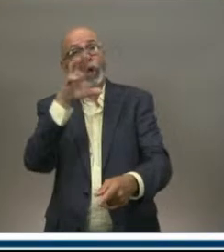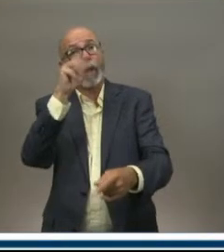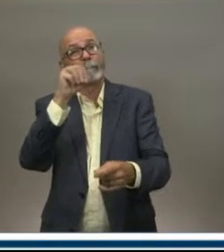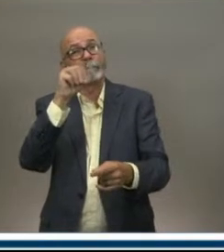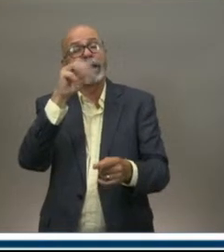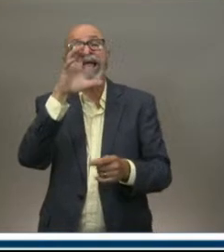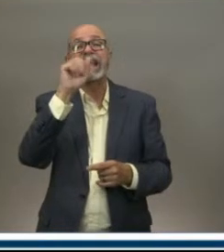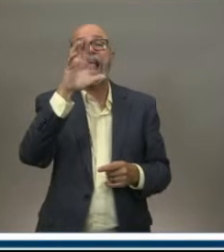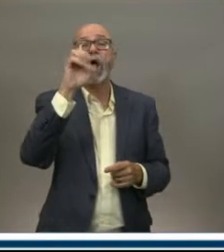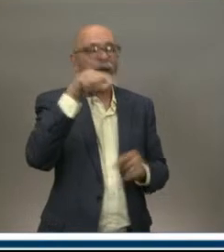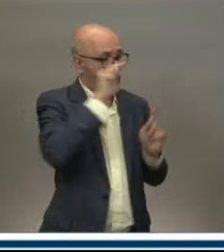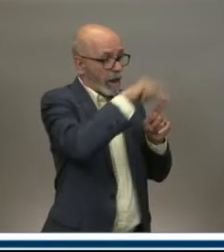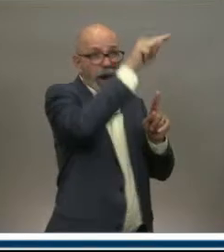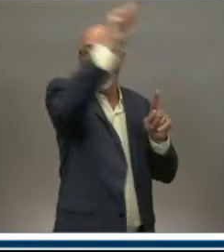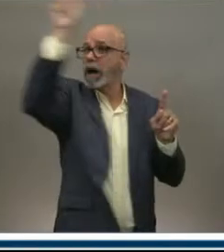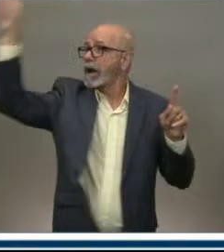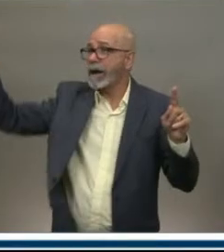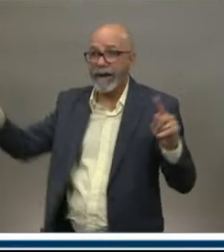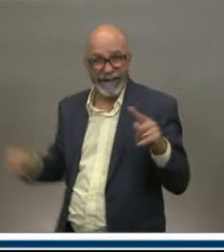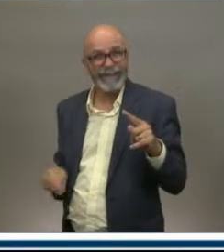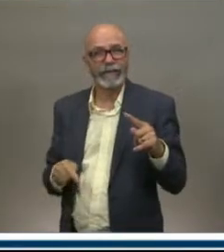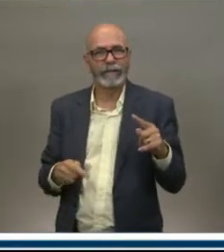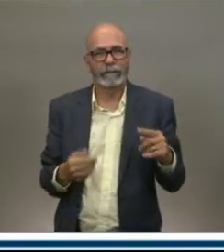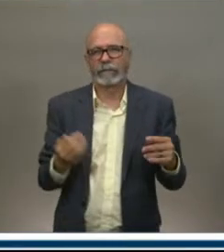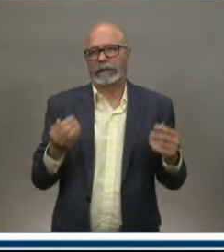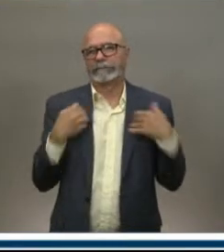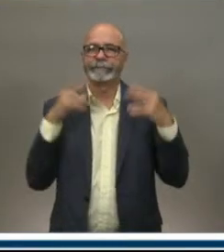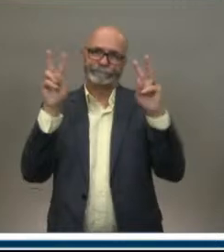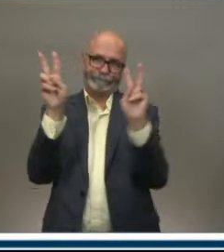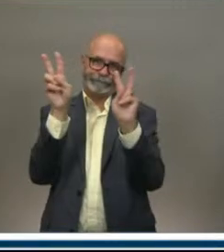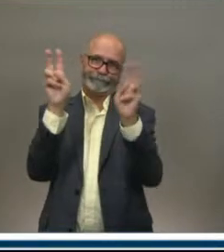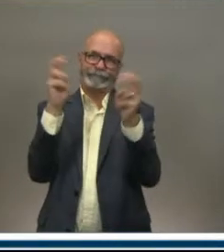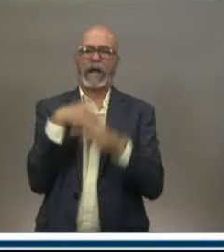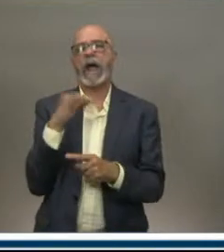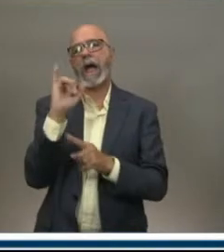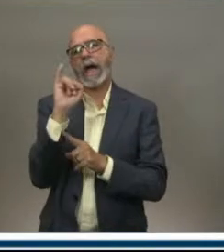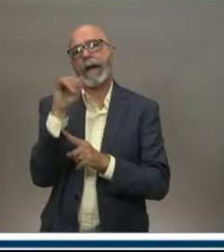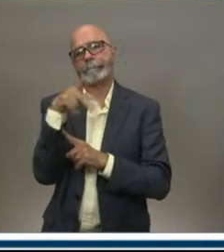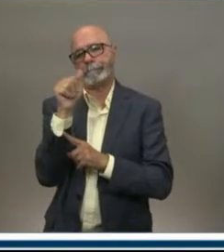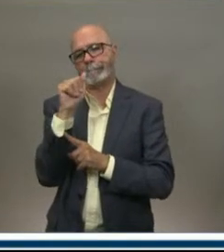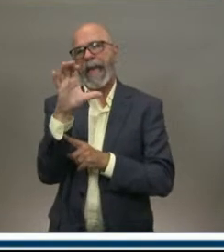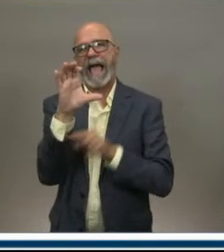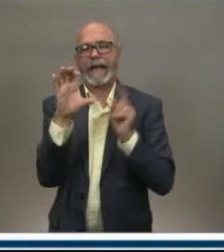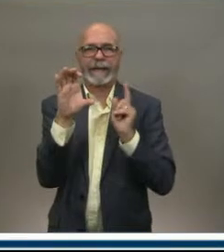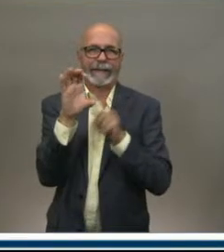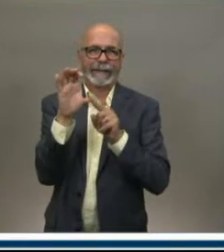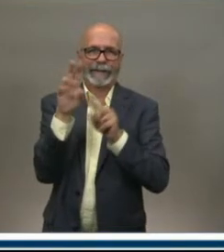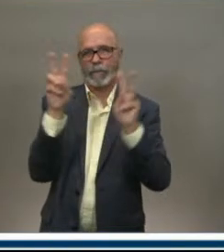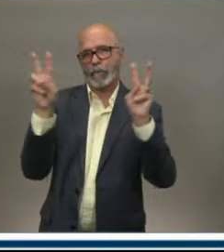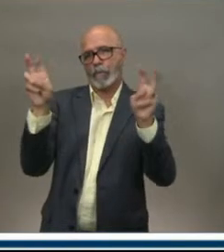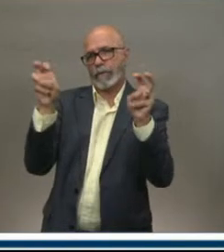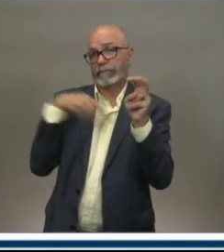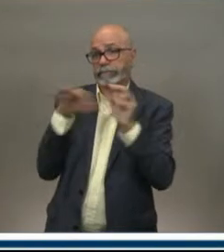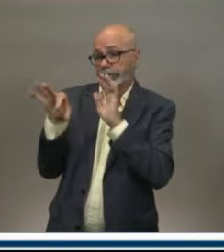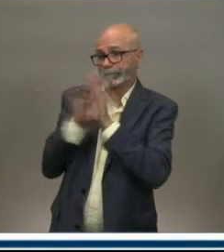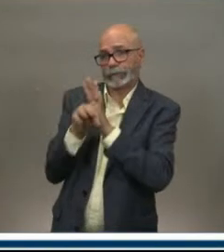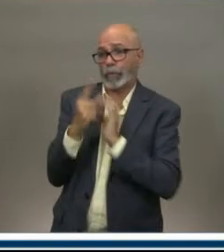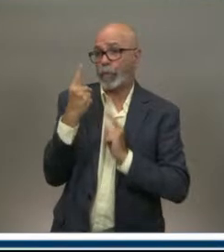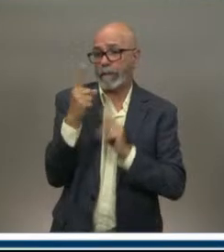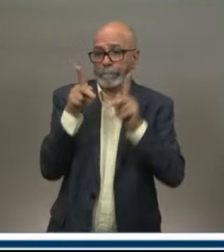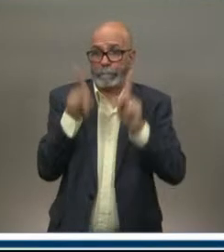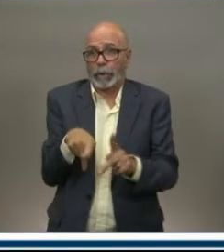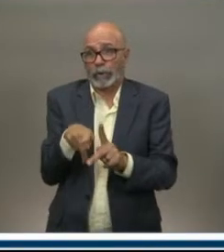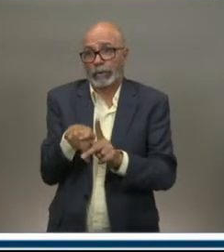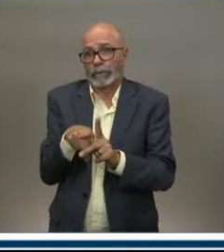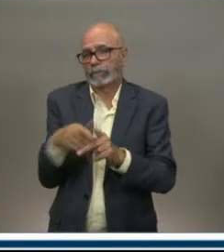have an IPAC designate, someone who's one of their tasks is to be